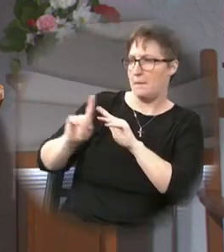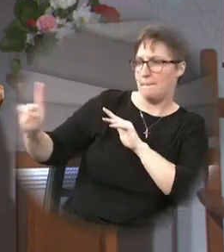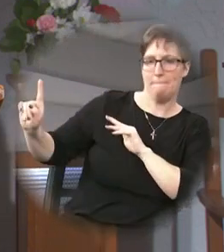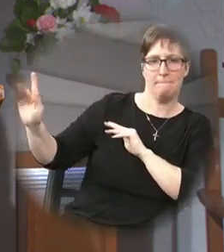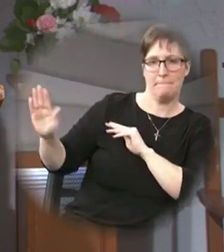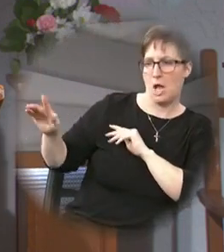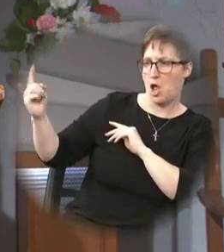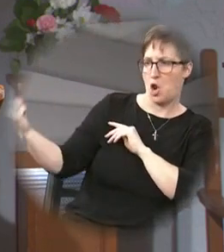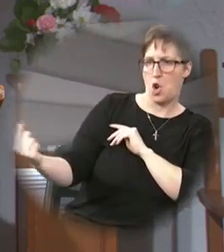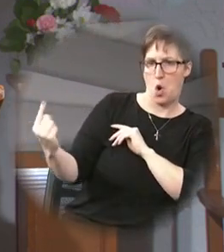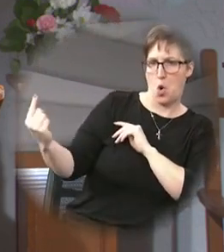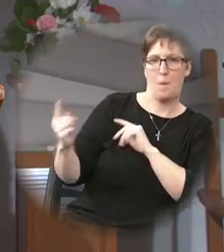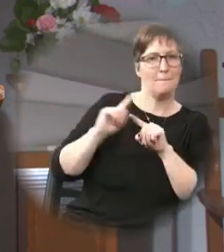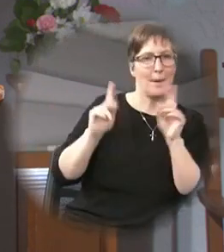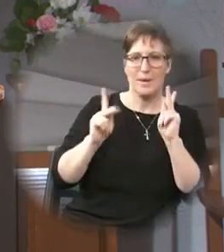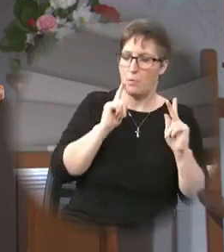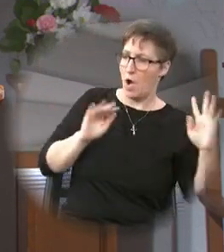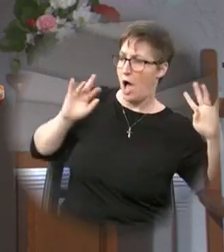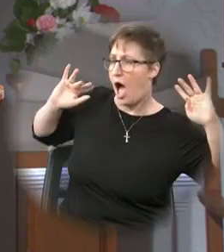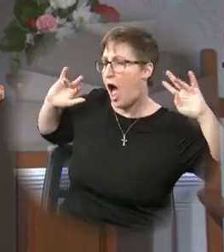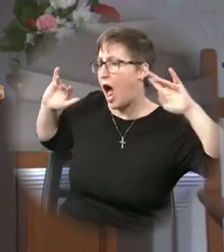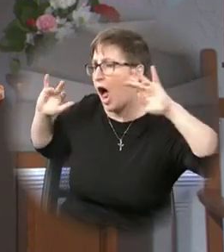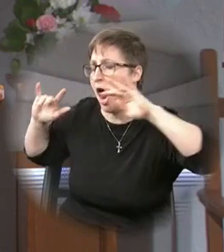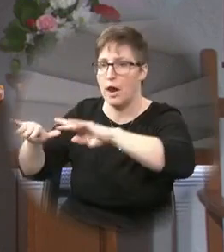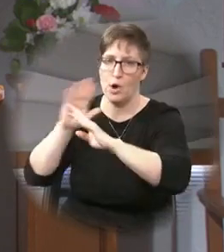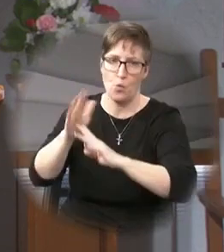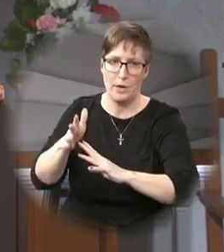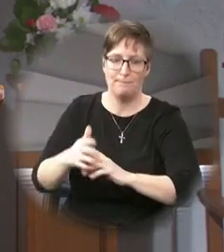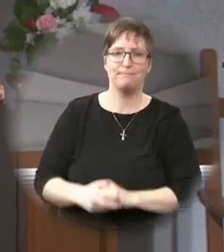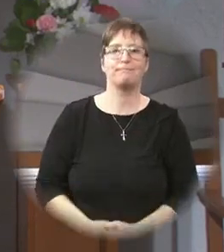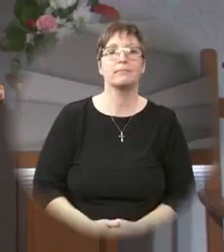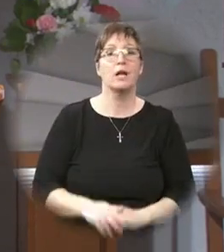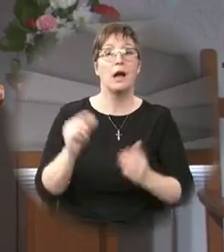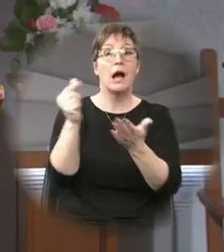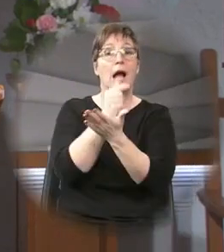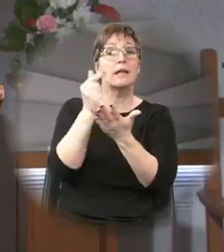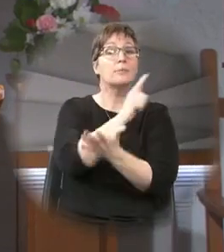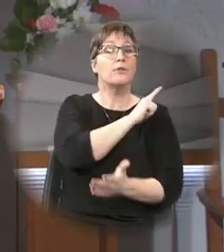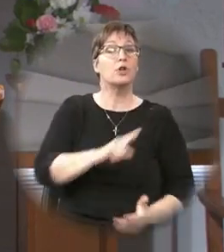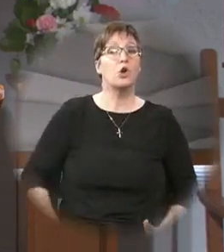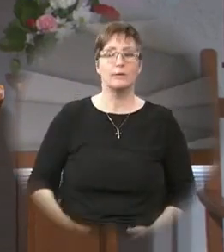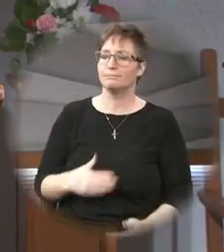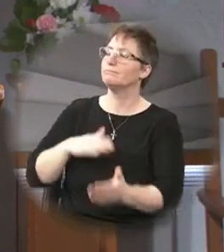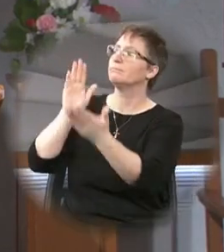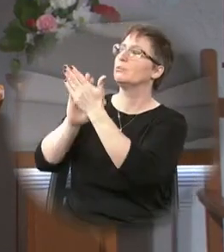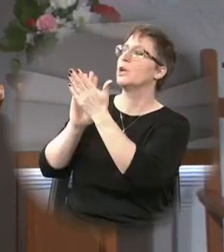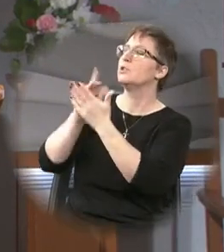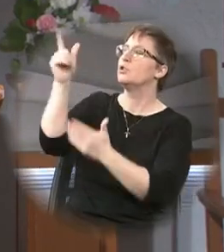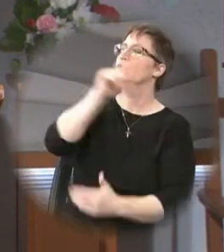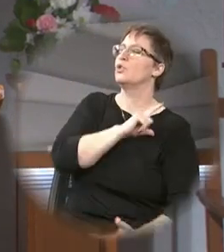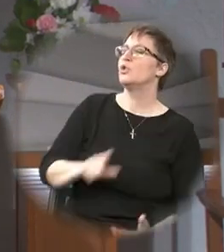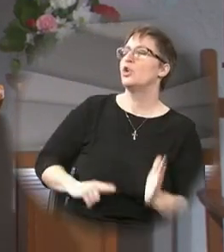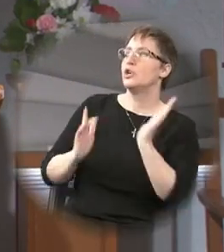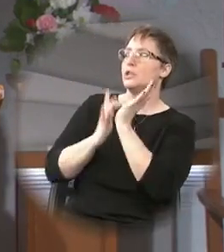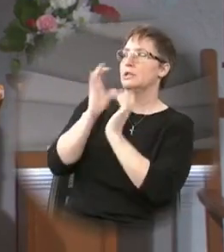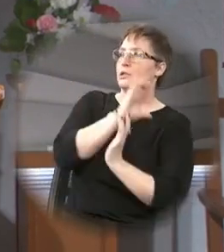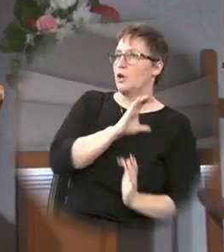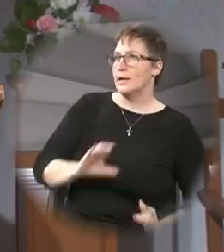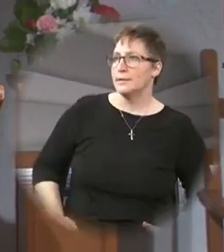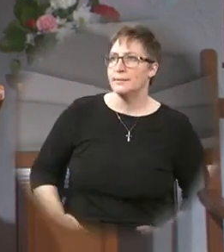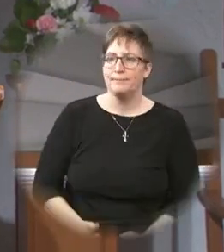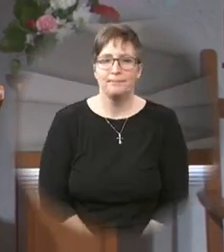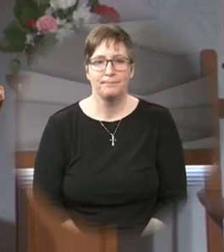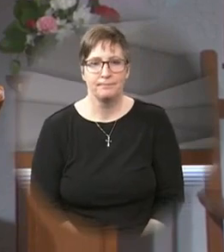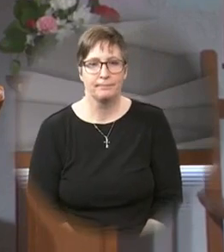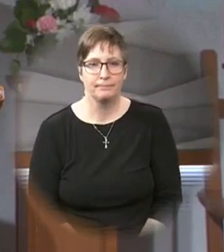coming to him from everywhere. The Gospel of the Lord. Praise to you, Lord Jesus Christ.